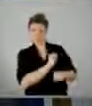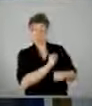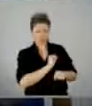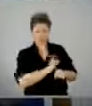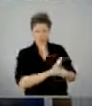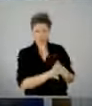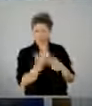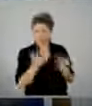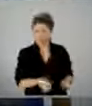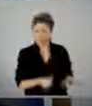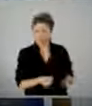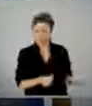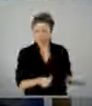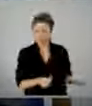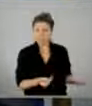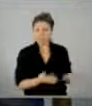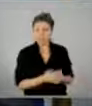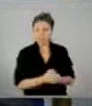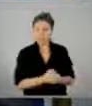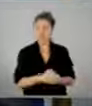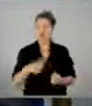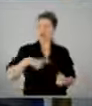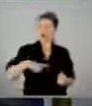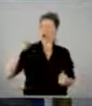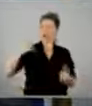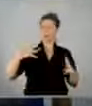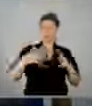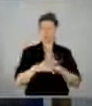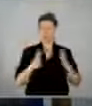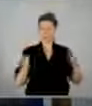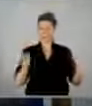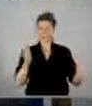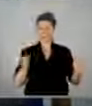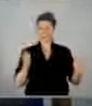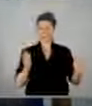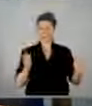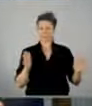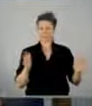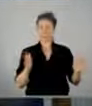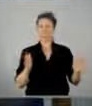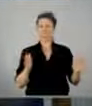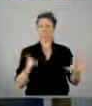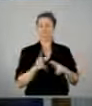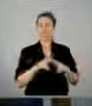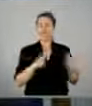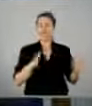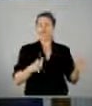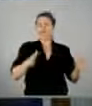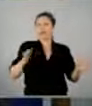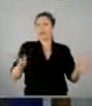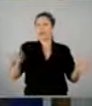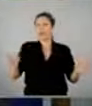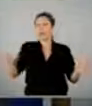what's important with that 12-week interval is it seems that if you leave it more and more weeks, that you do